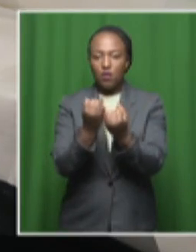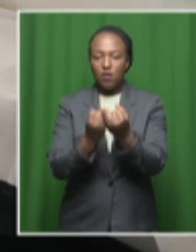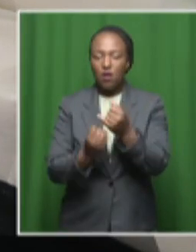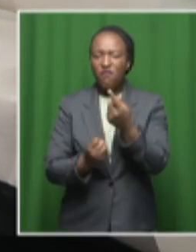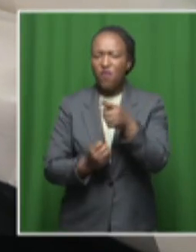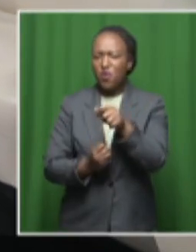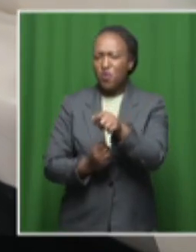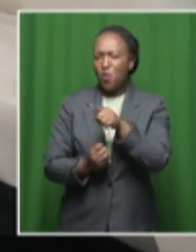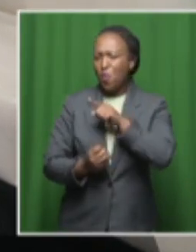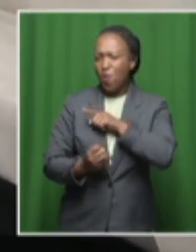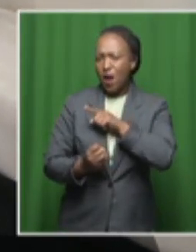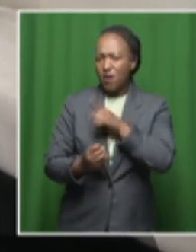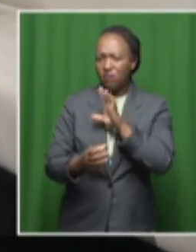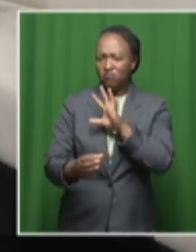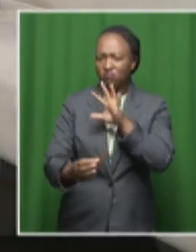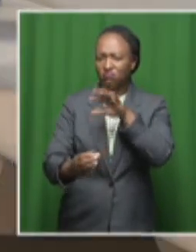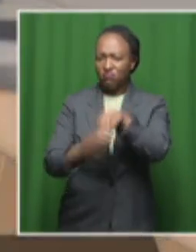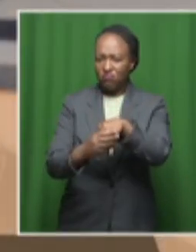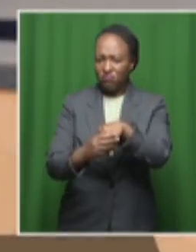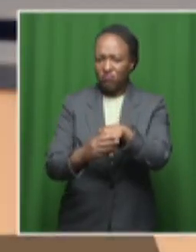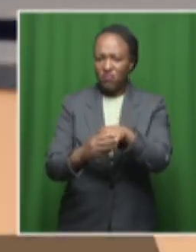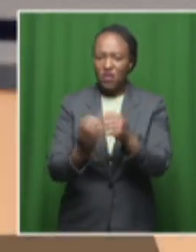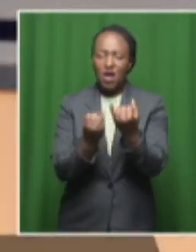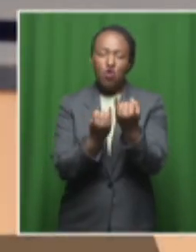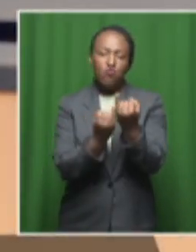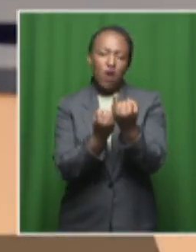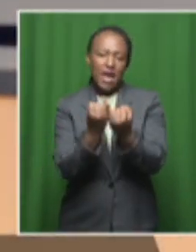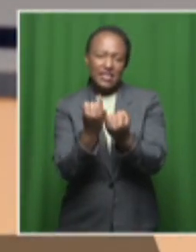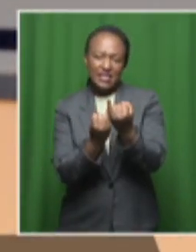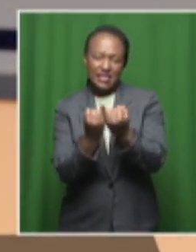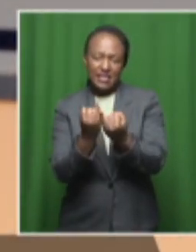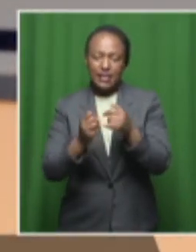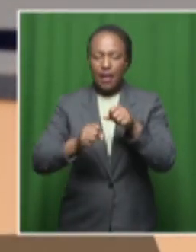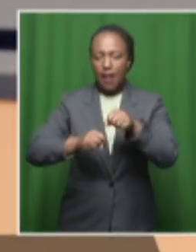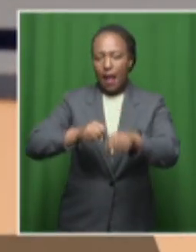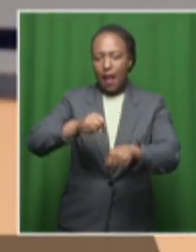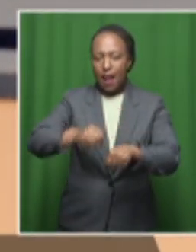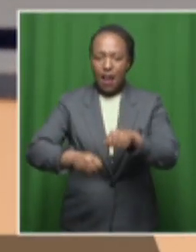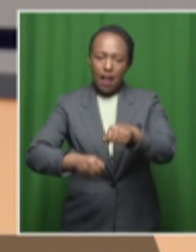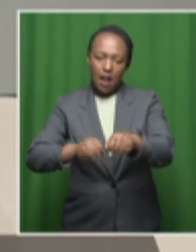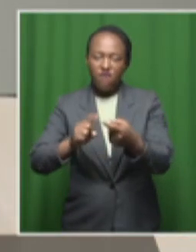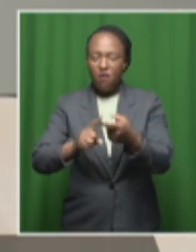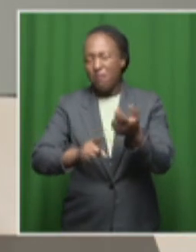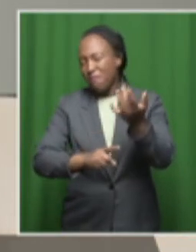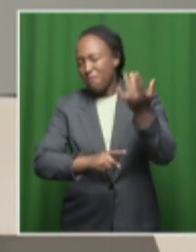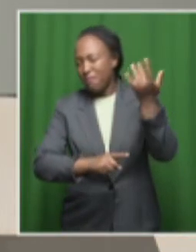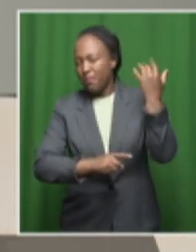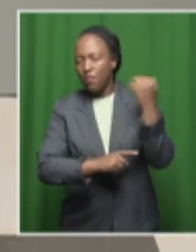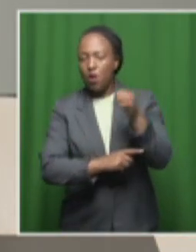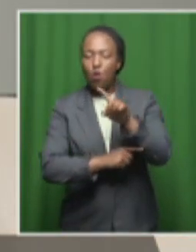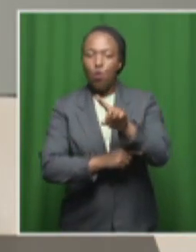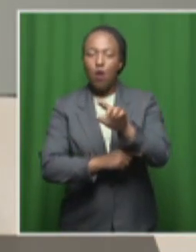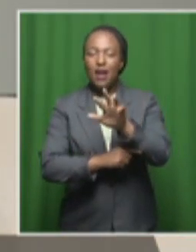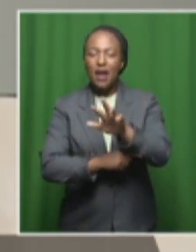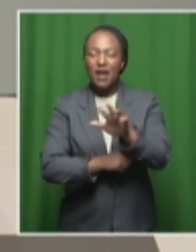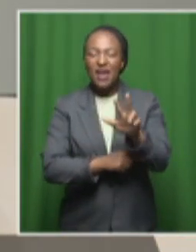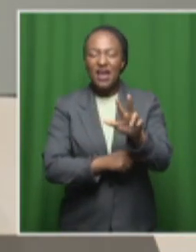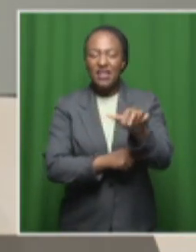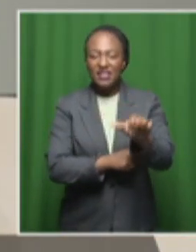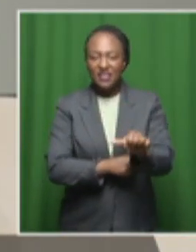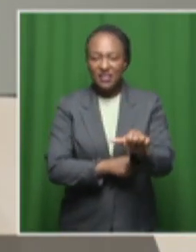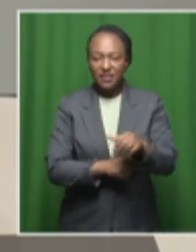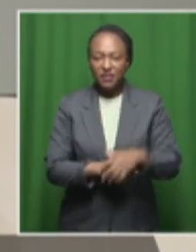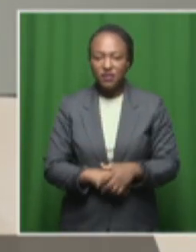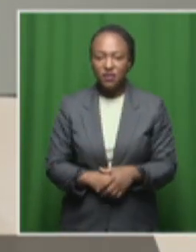reason that you wanted to become part of this race that has been in existence since 1986. I think it's important for us as the community